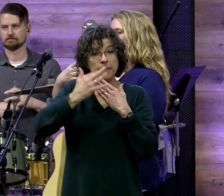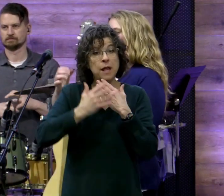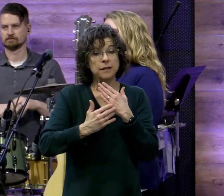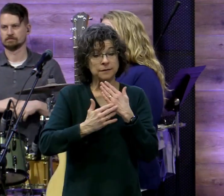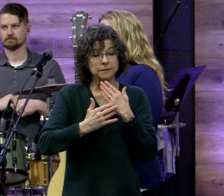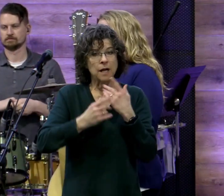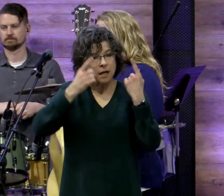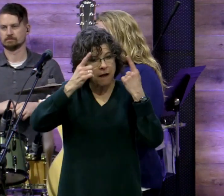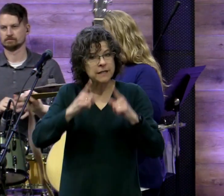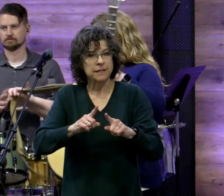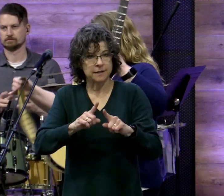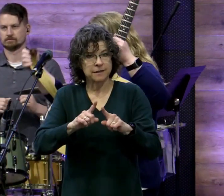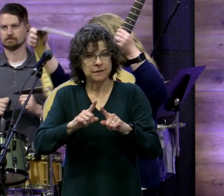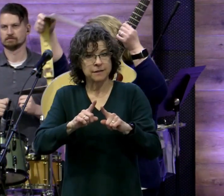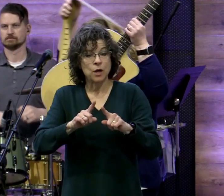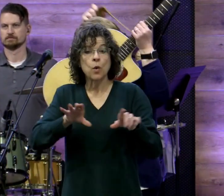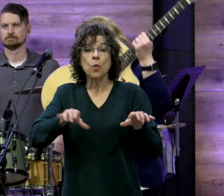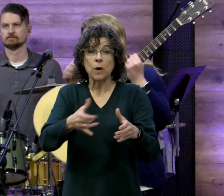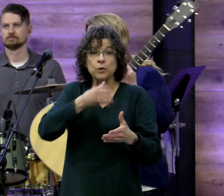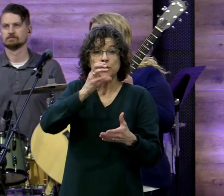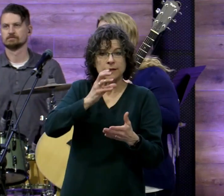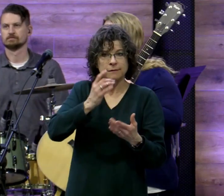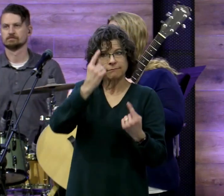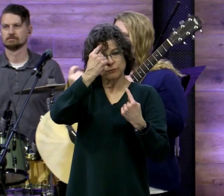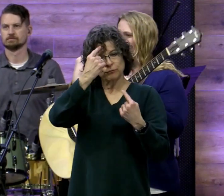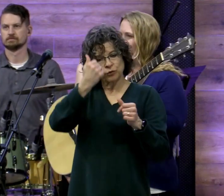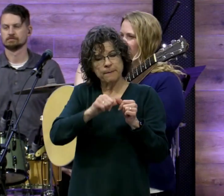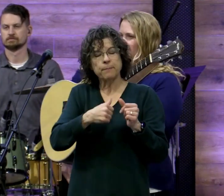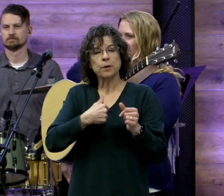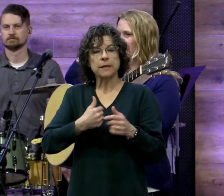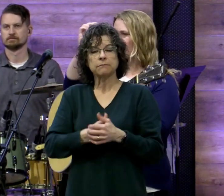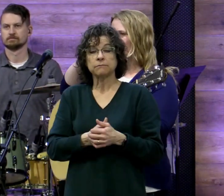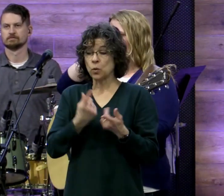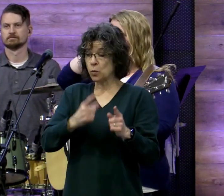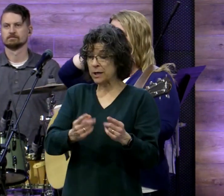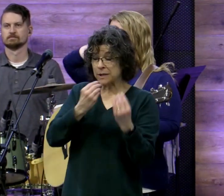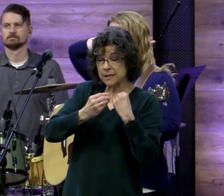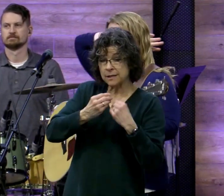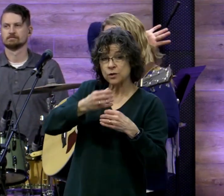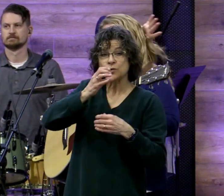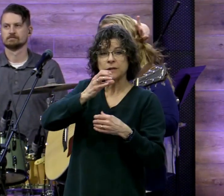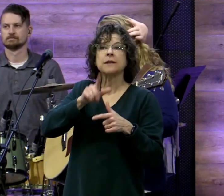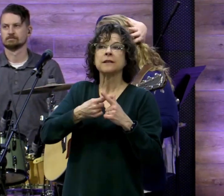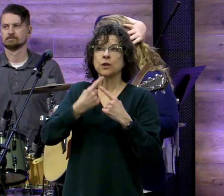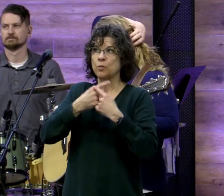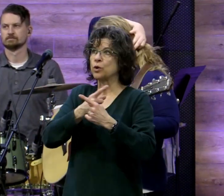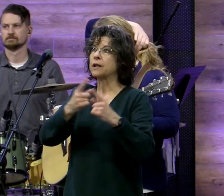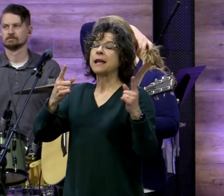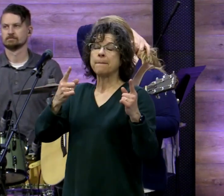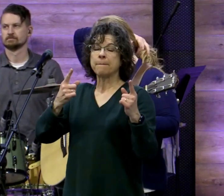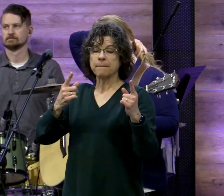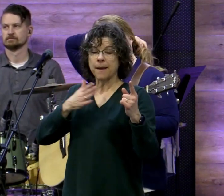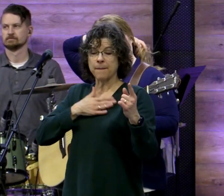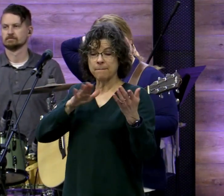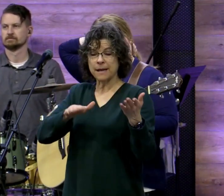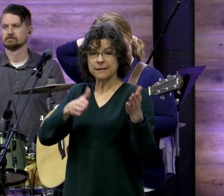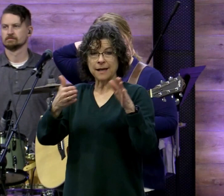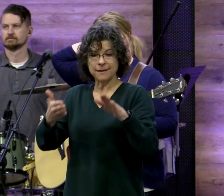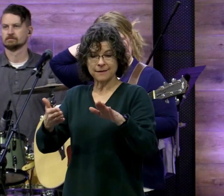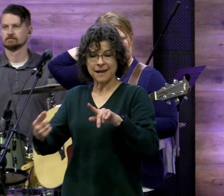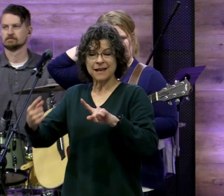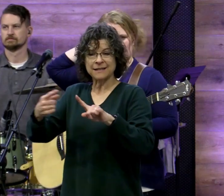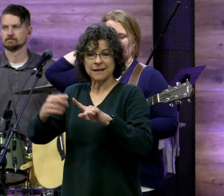me.' For as often as you eat this bread and drink this cup, you proclaim the Lord's death until he